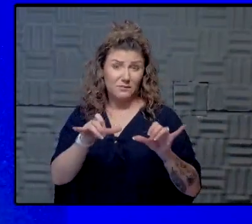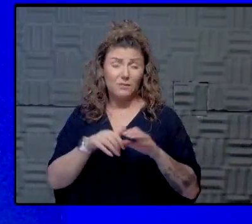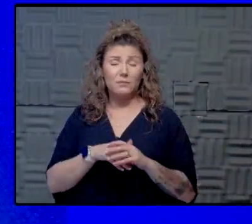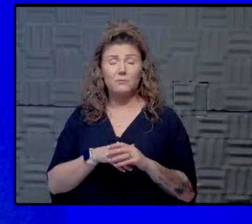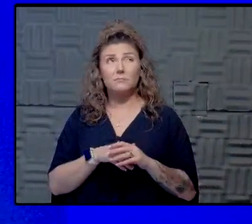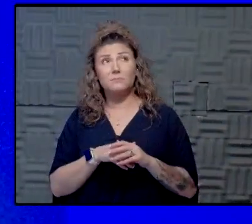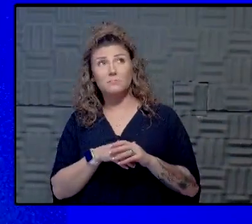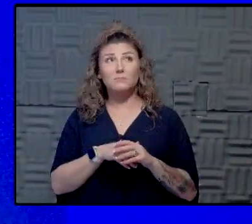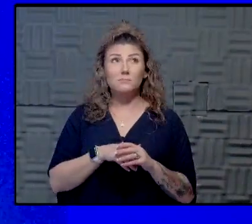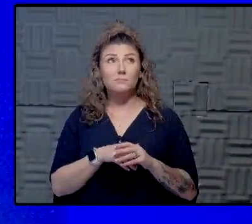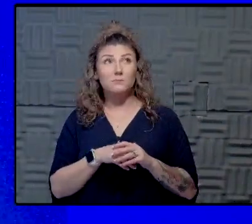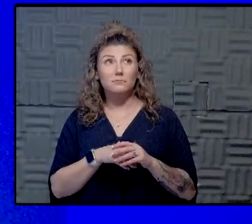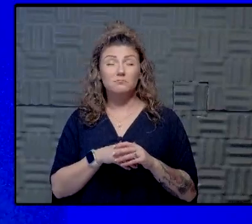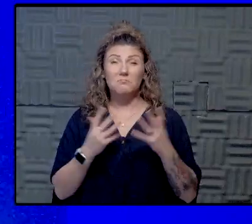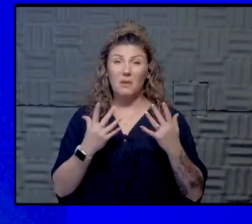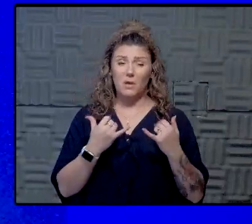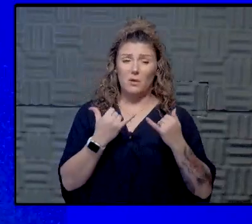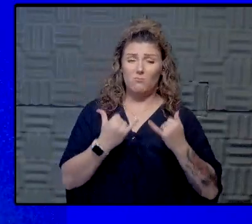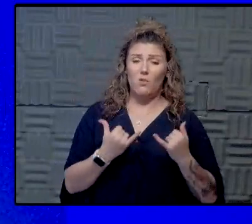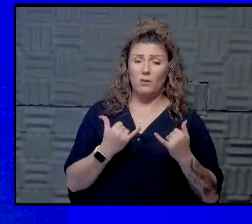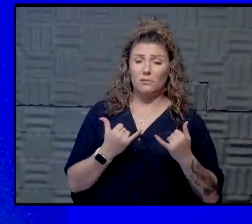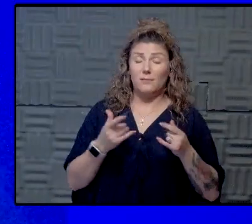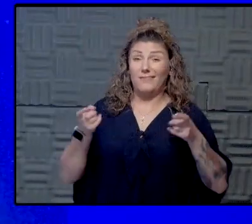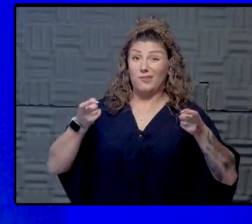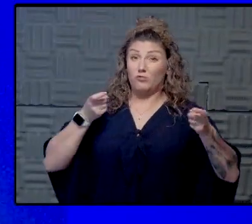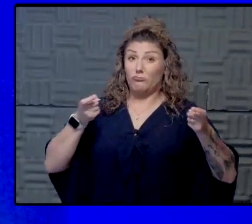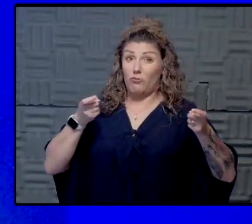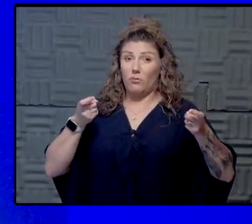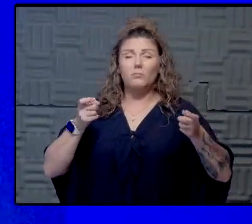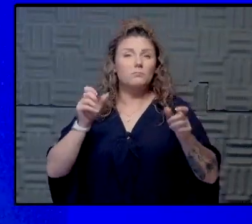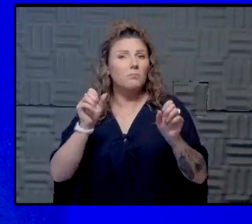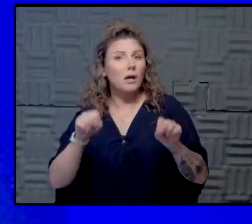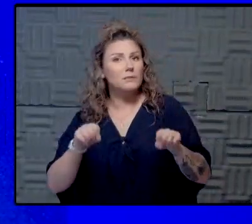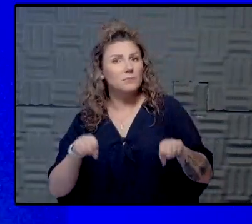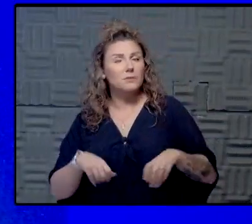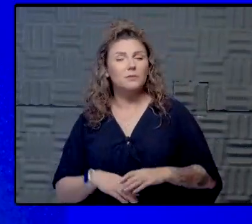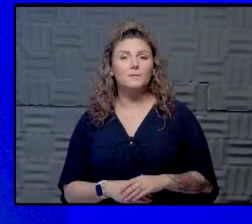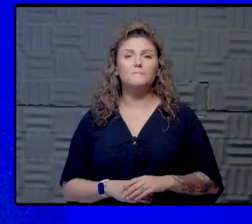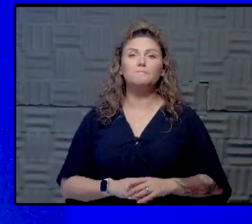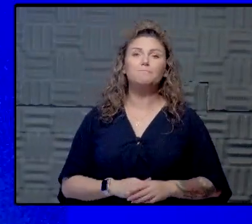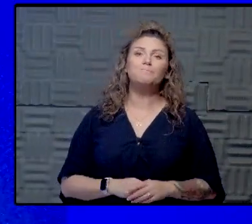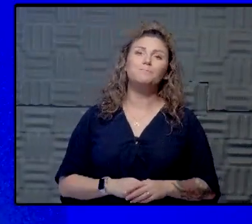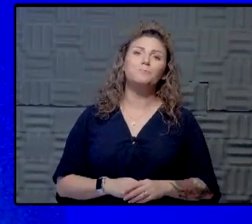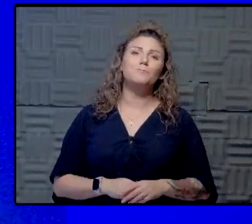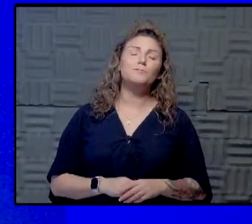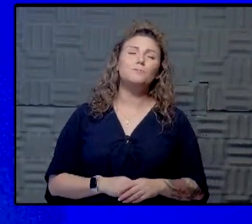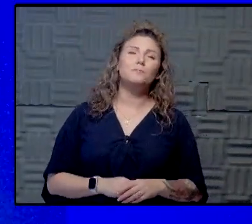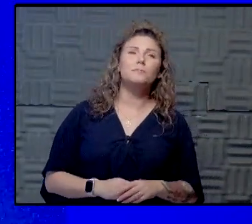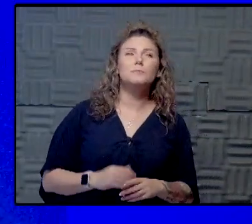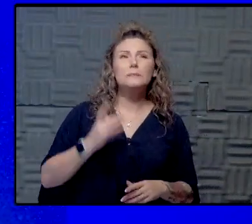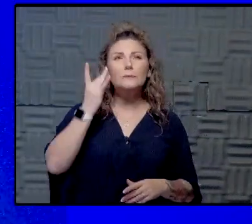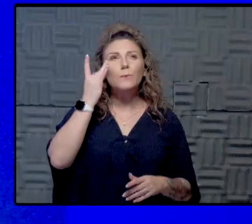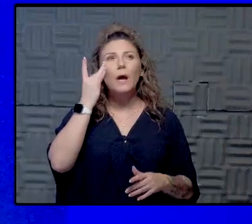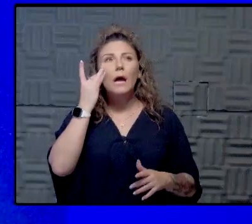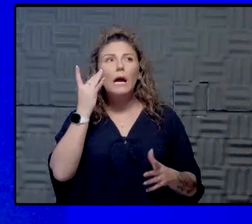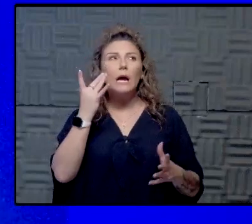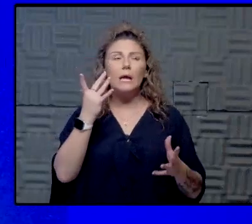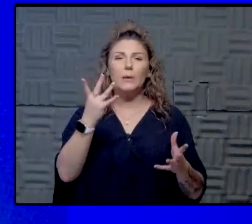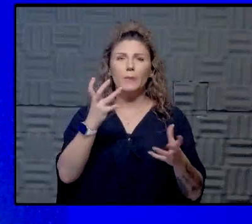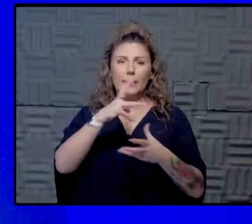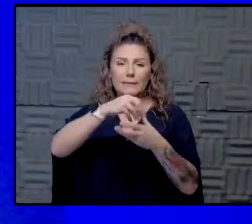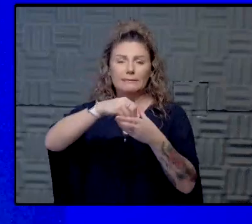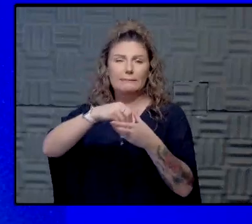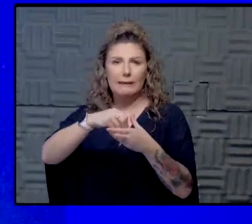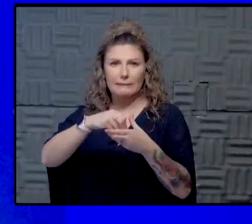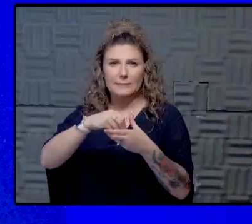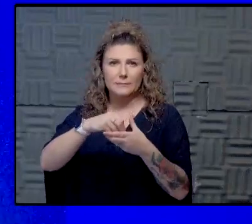Can it maybe be there present, but it's very, very controlled? That's a possibility. And that's why we'd say you probably want to engage with